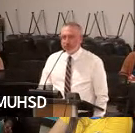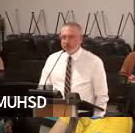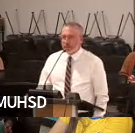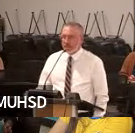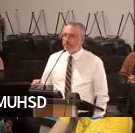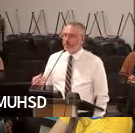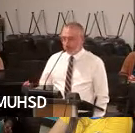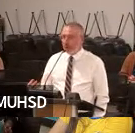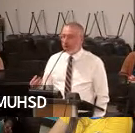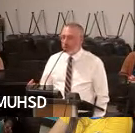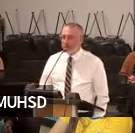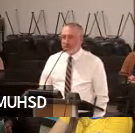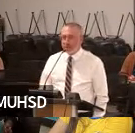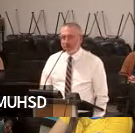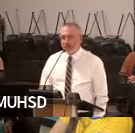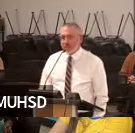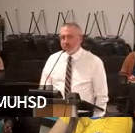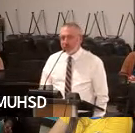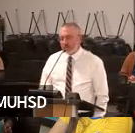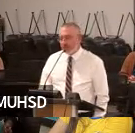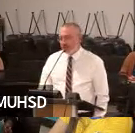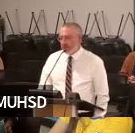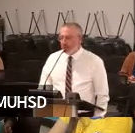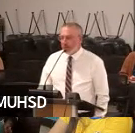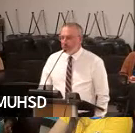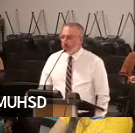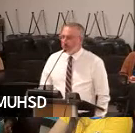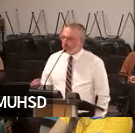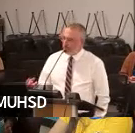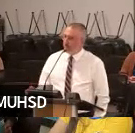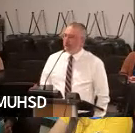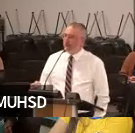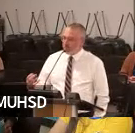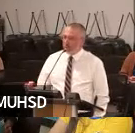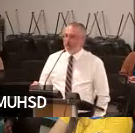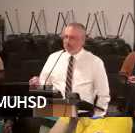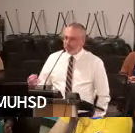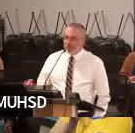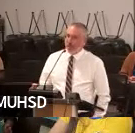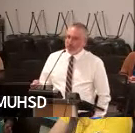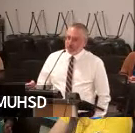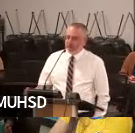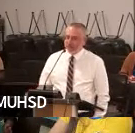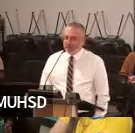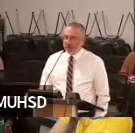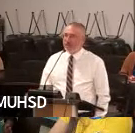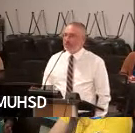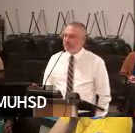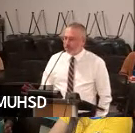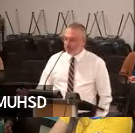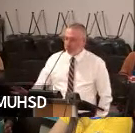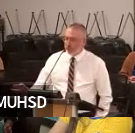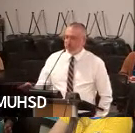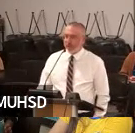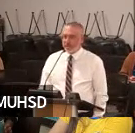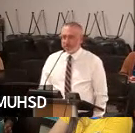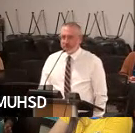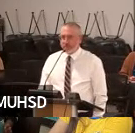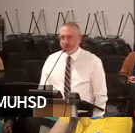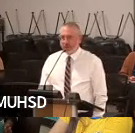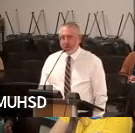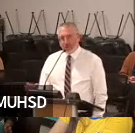So we are really a sounding board for them. And we keep kind of reminding them of the good habits they've established and point them in the directions of